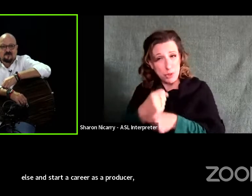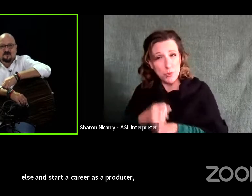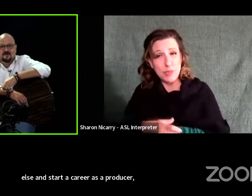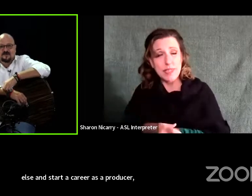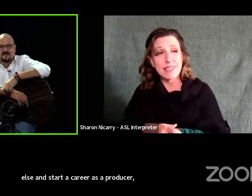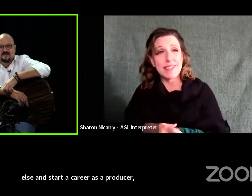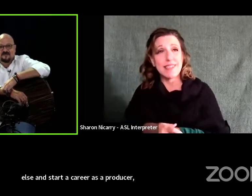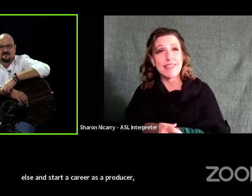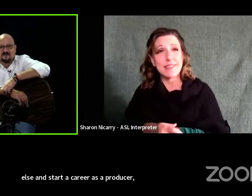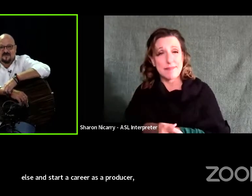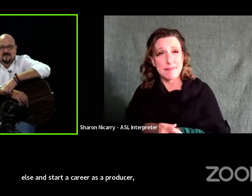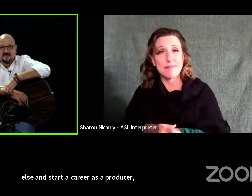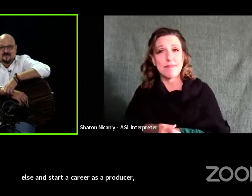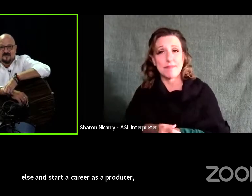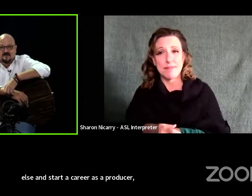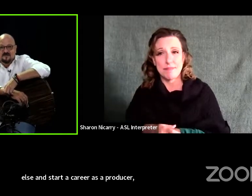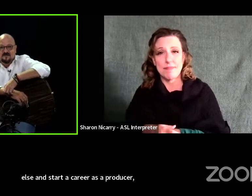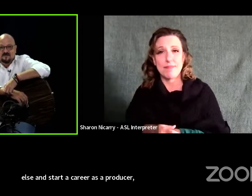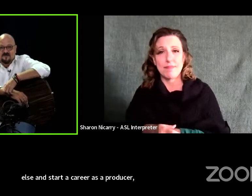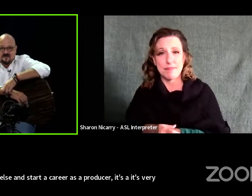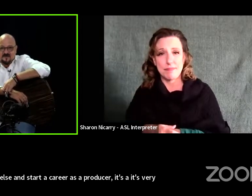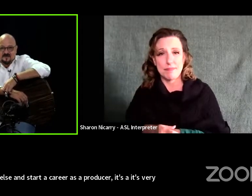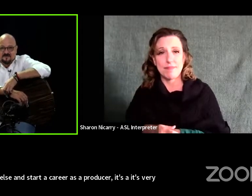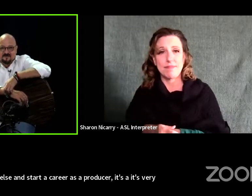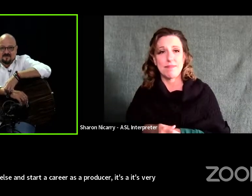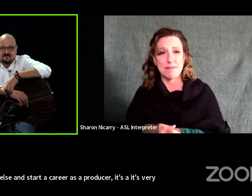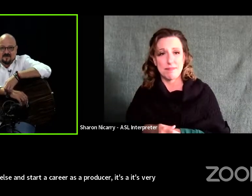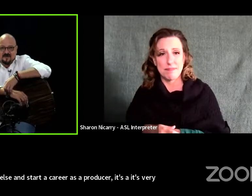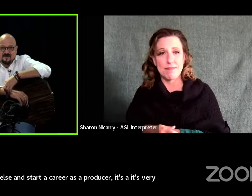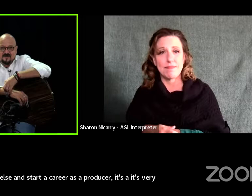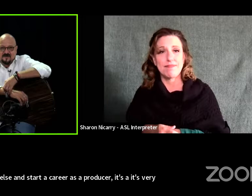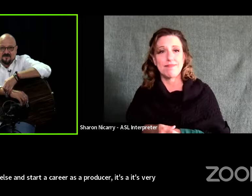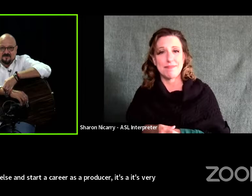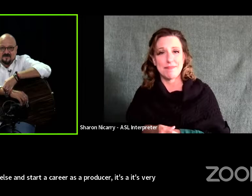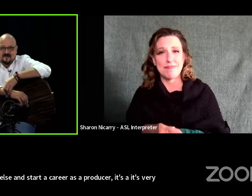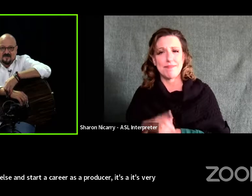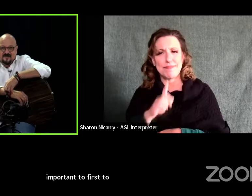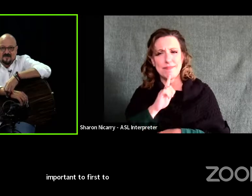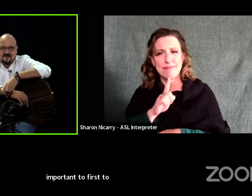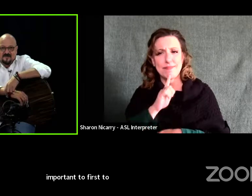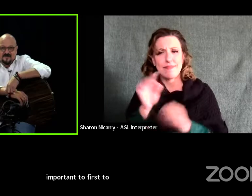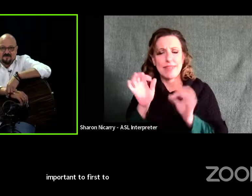it's very important to first to have the